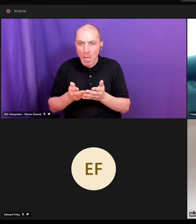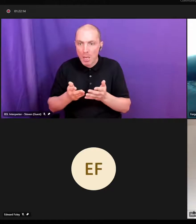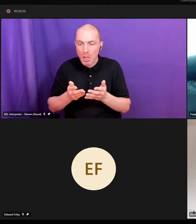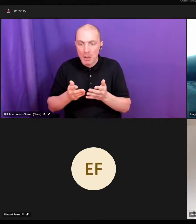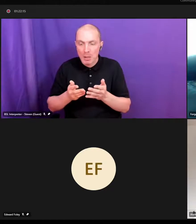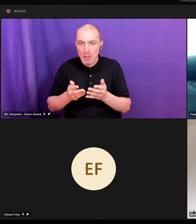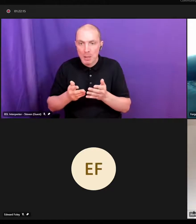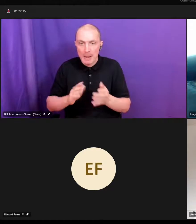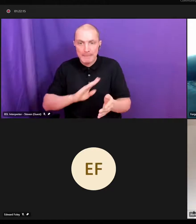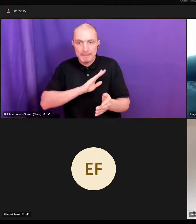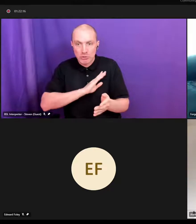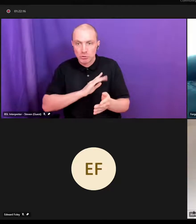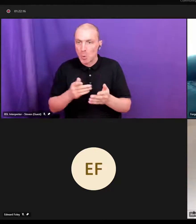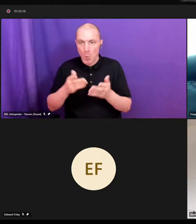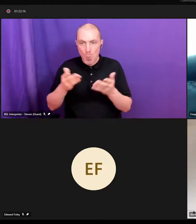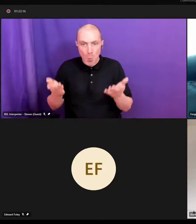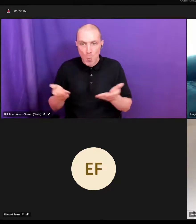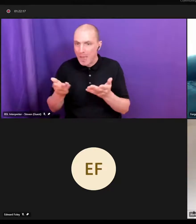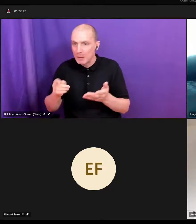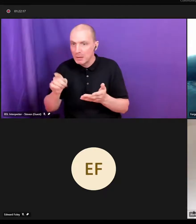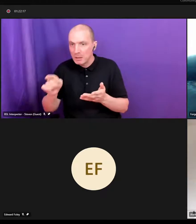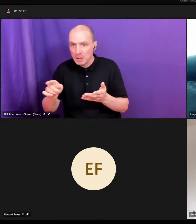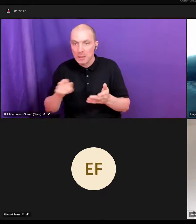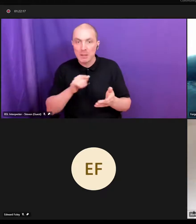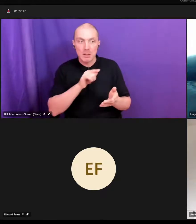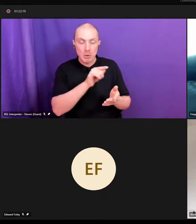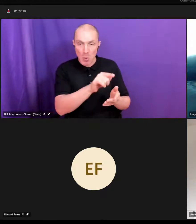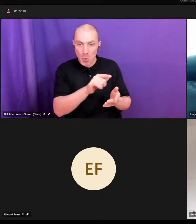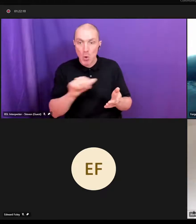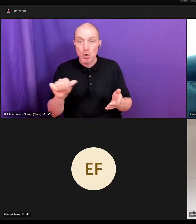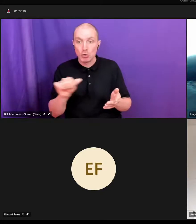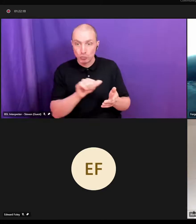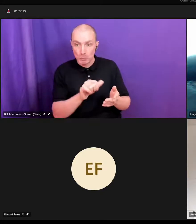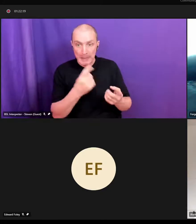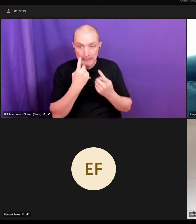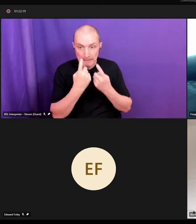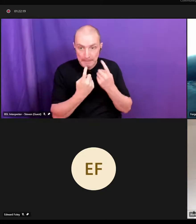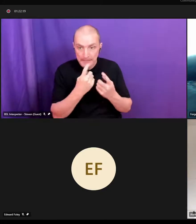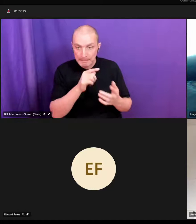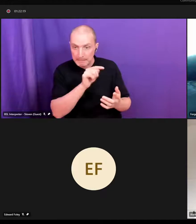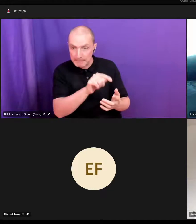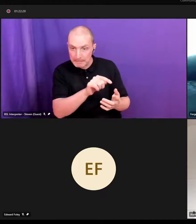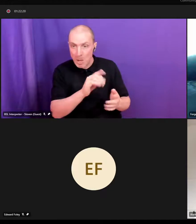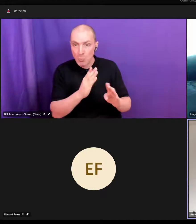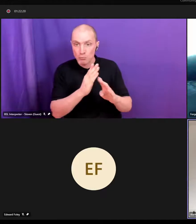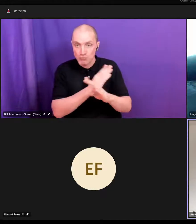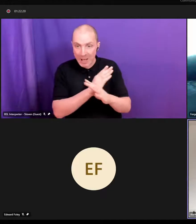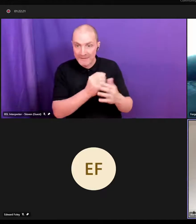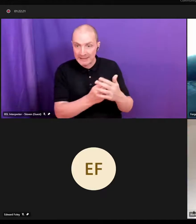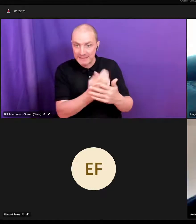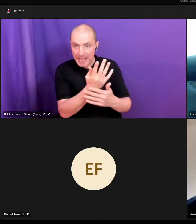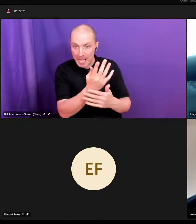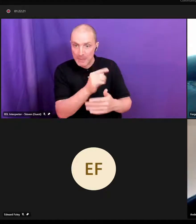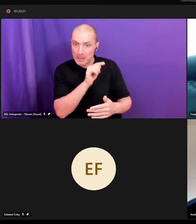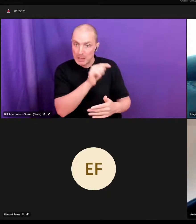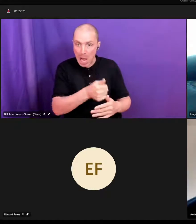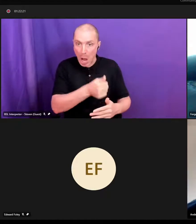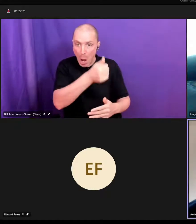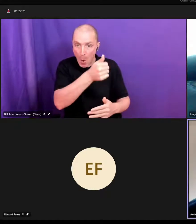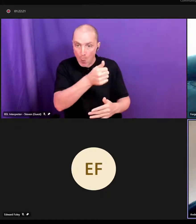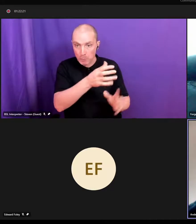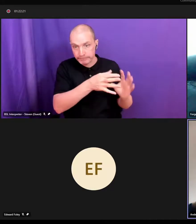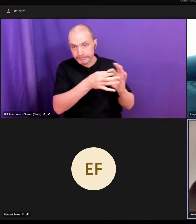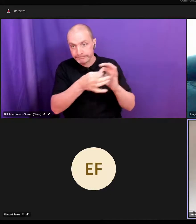other sources of fundings as well as private developers and trying to pull something together. Thanks, Chair. Okay, thanks. Alistair, would you